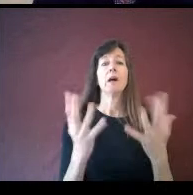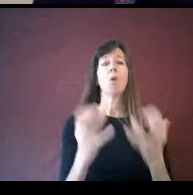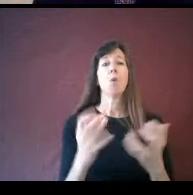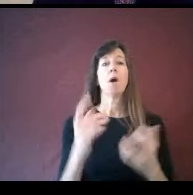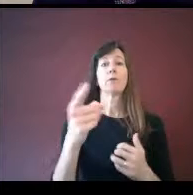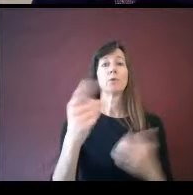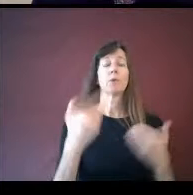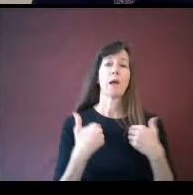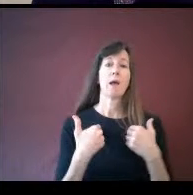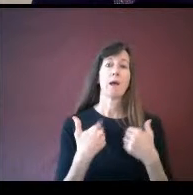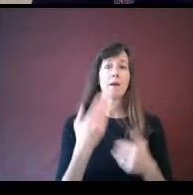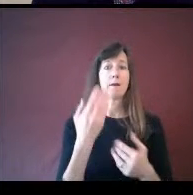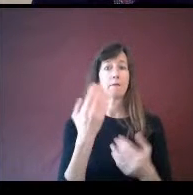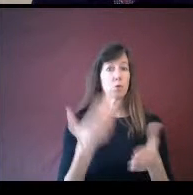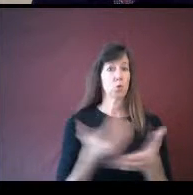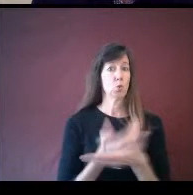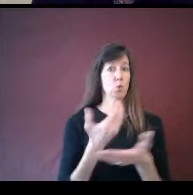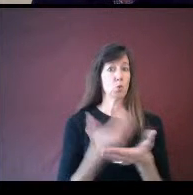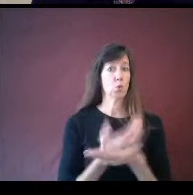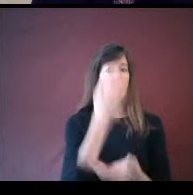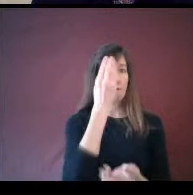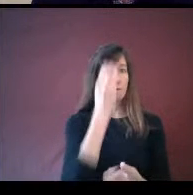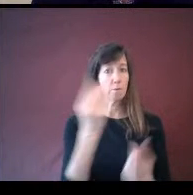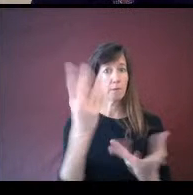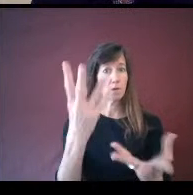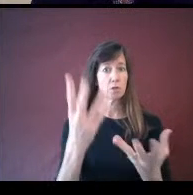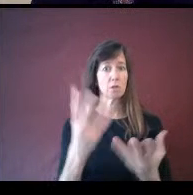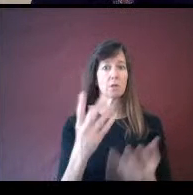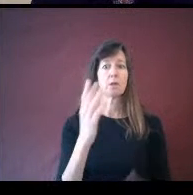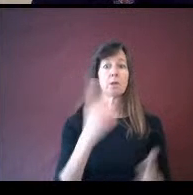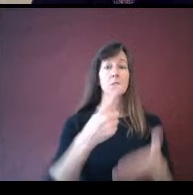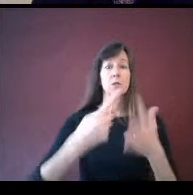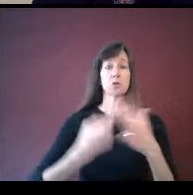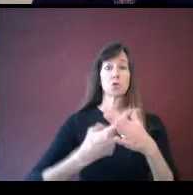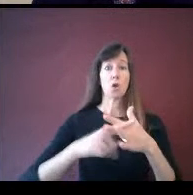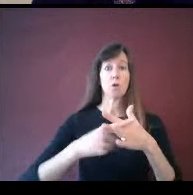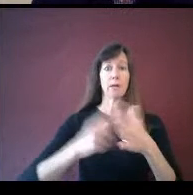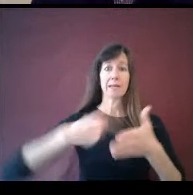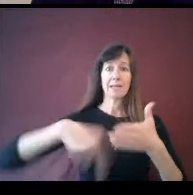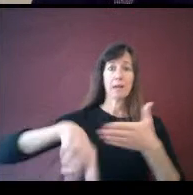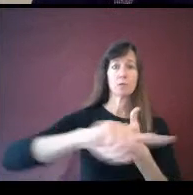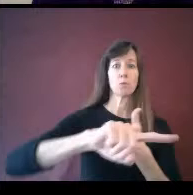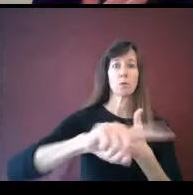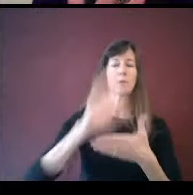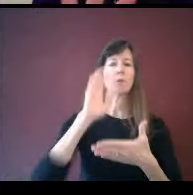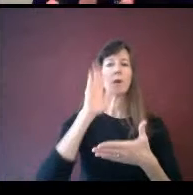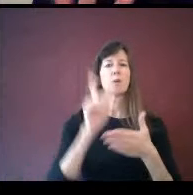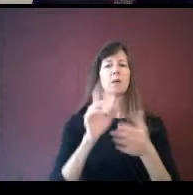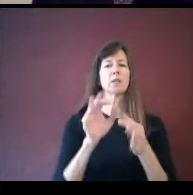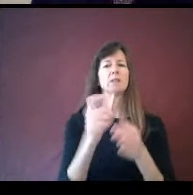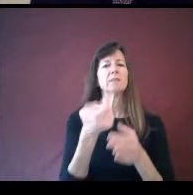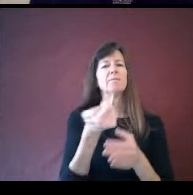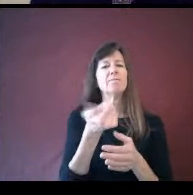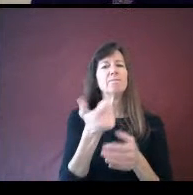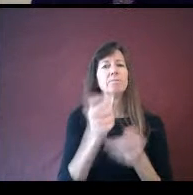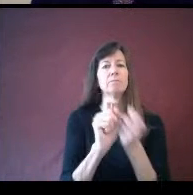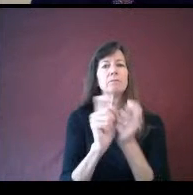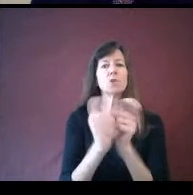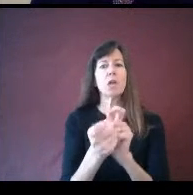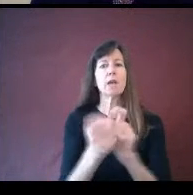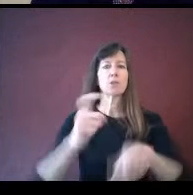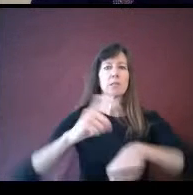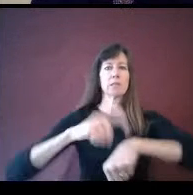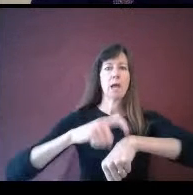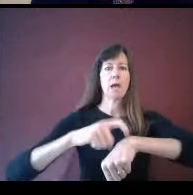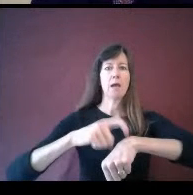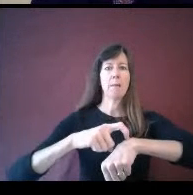going to slightly adjust the time starting next week. So starting in the new year, we'll be keeping these scheduled updates